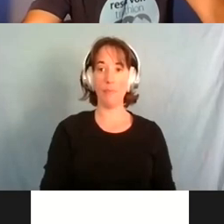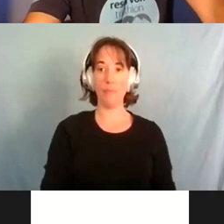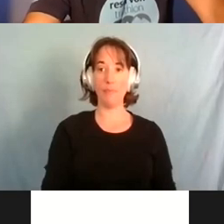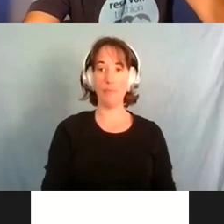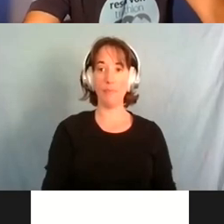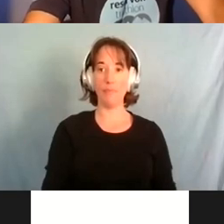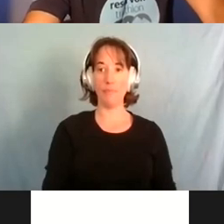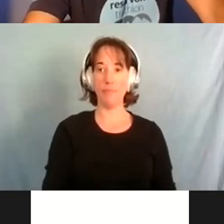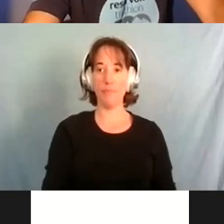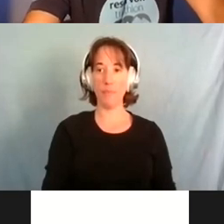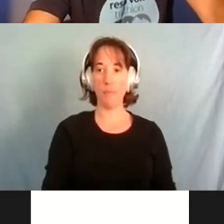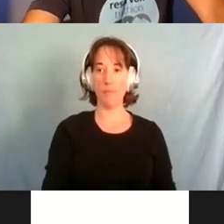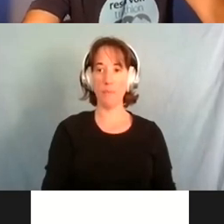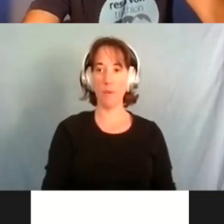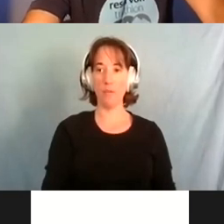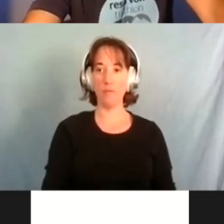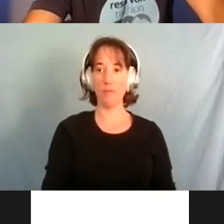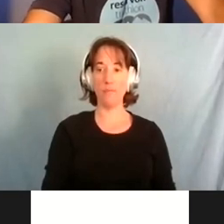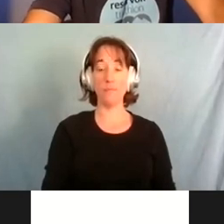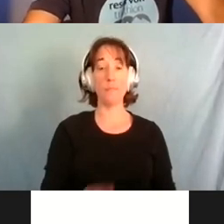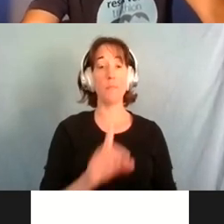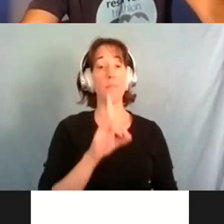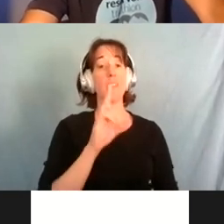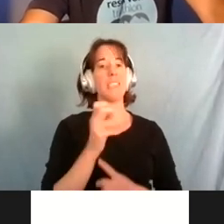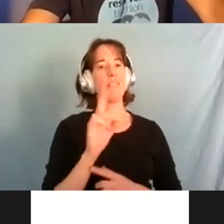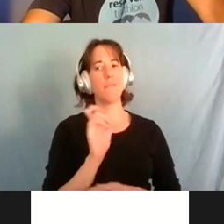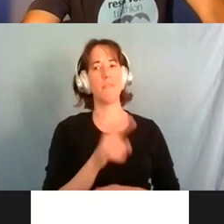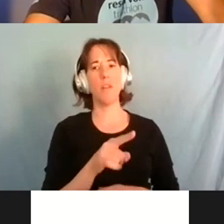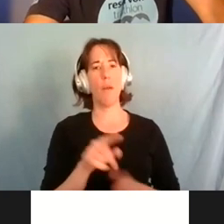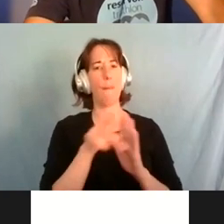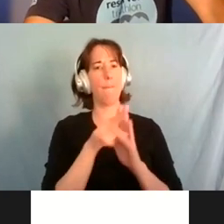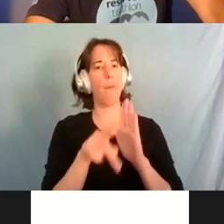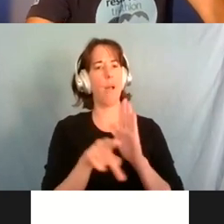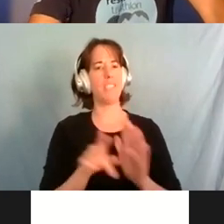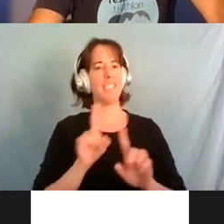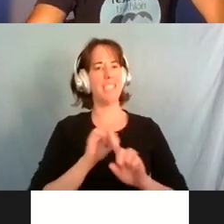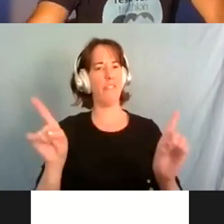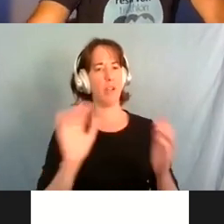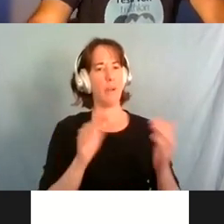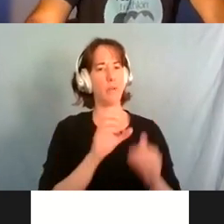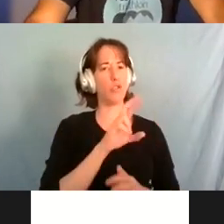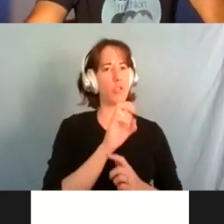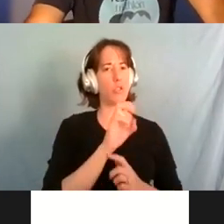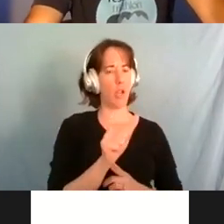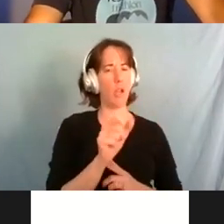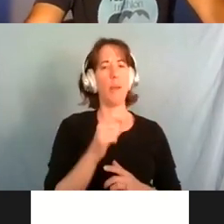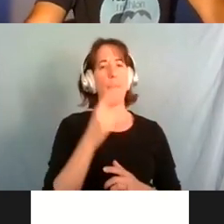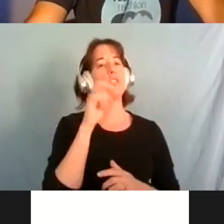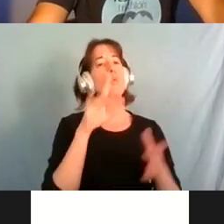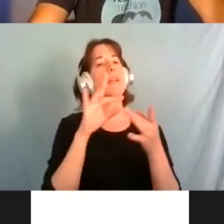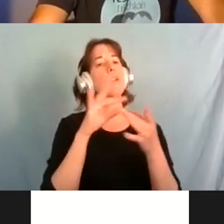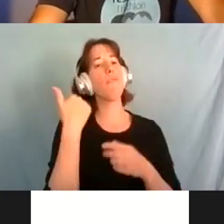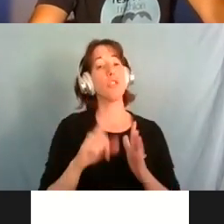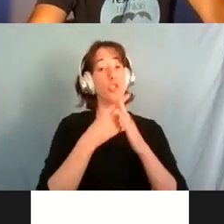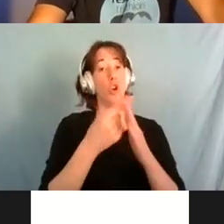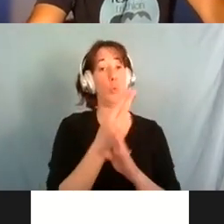and Q-learning, or are they policies? Because you mentioned that starting with a bad policy can take a very long time to make progress. So does that